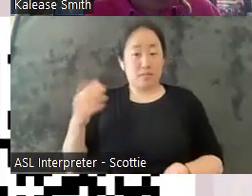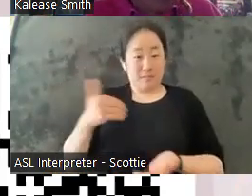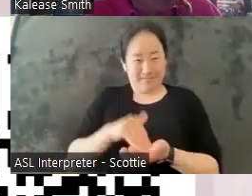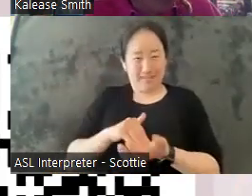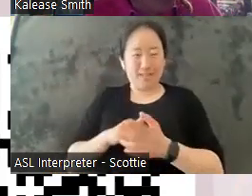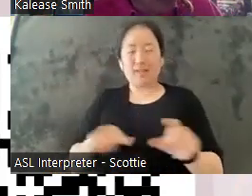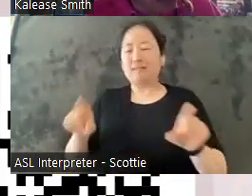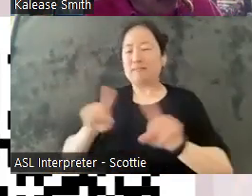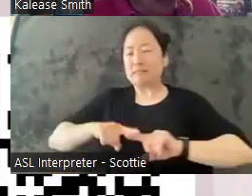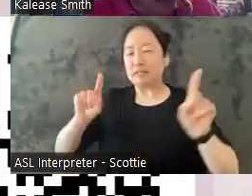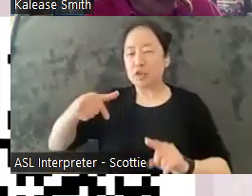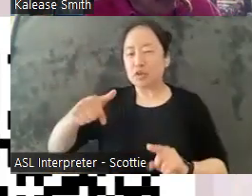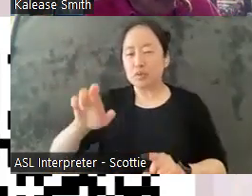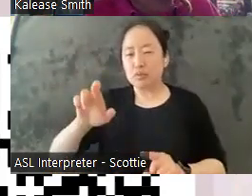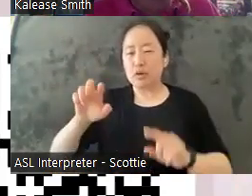different link this time.